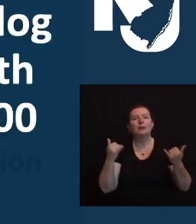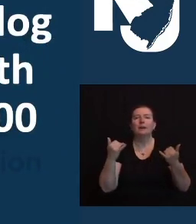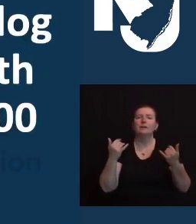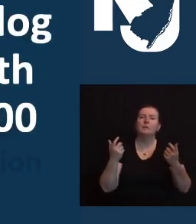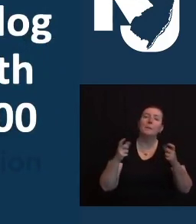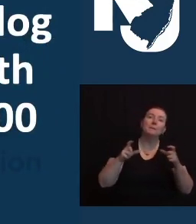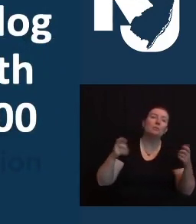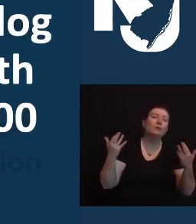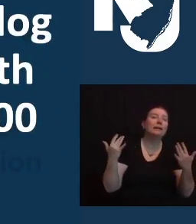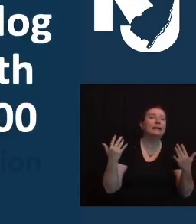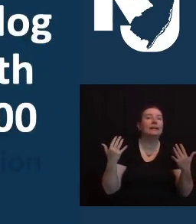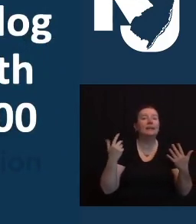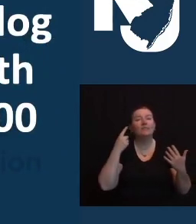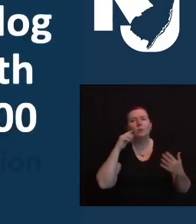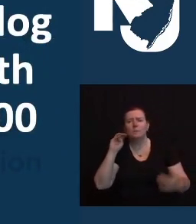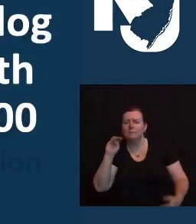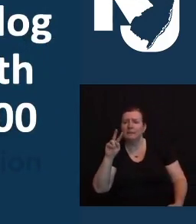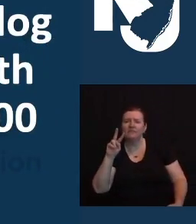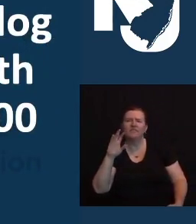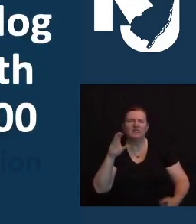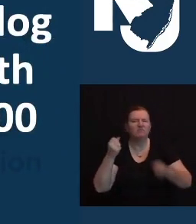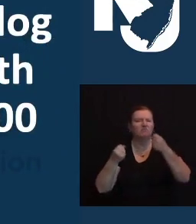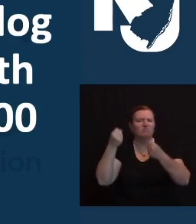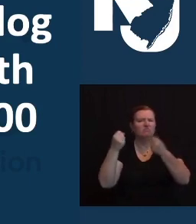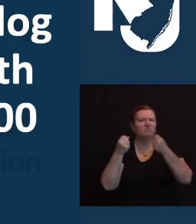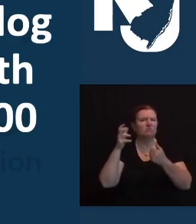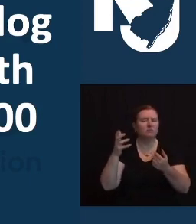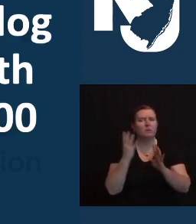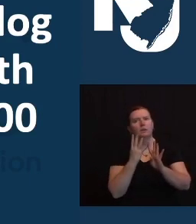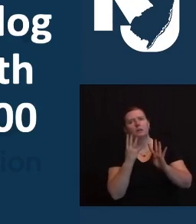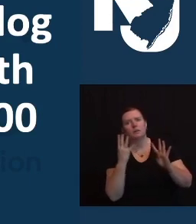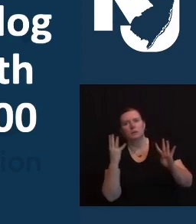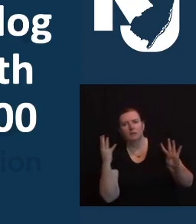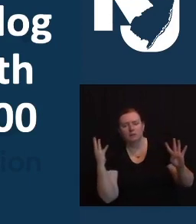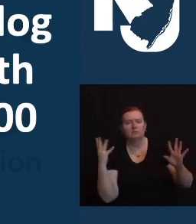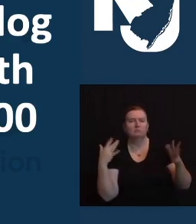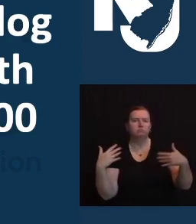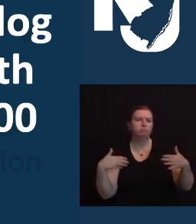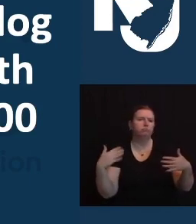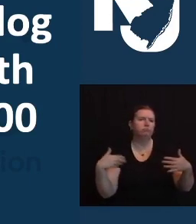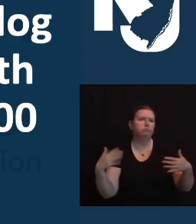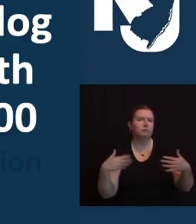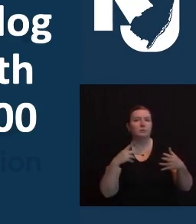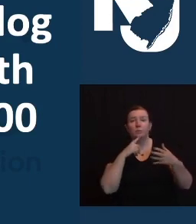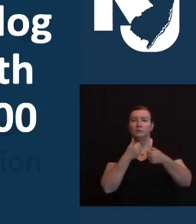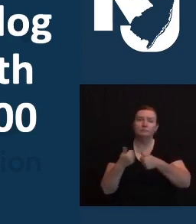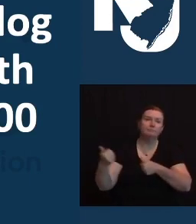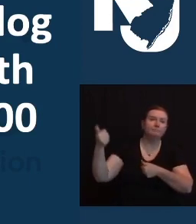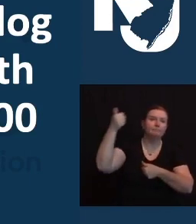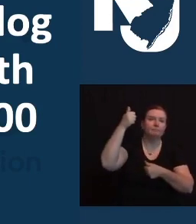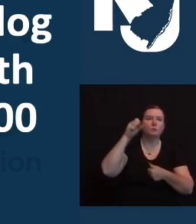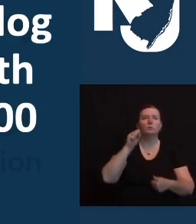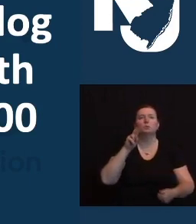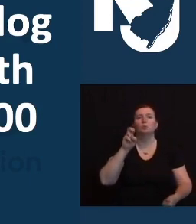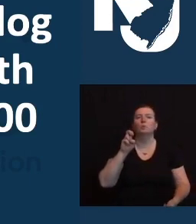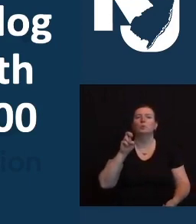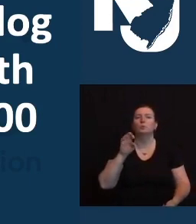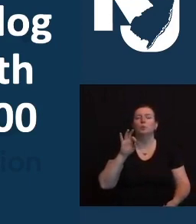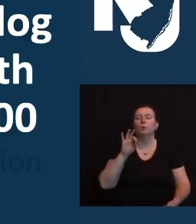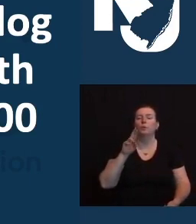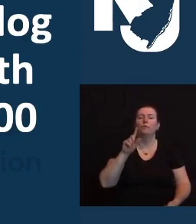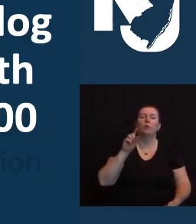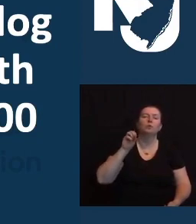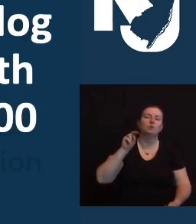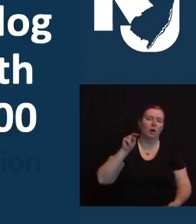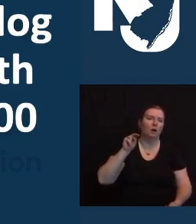numerous Motor Vehicle Commission agencies. And Chief Administrator Sue Fulton and her team continue to do everything they can to